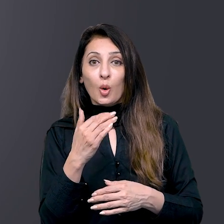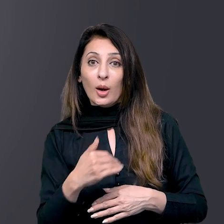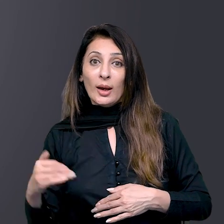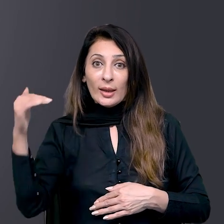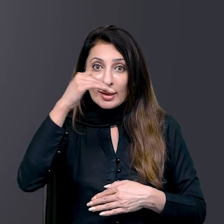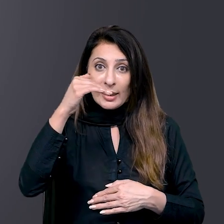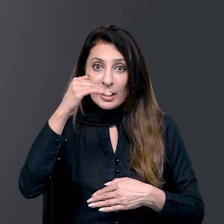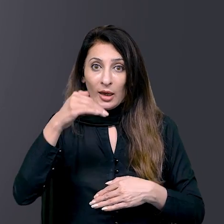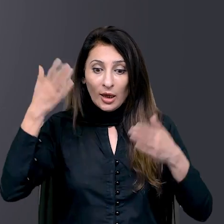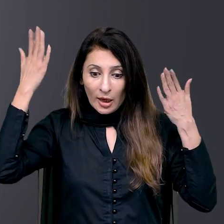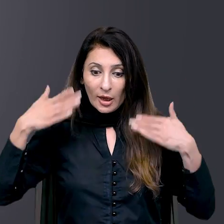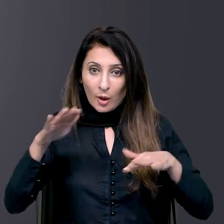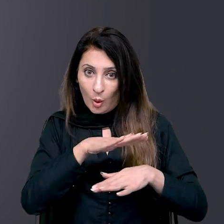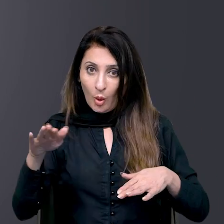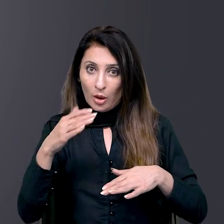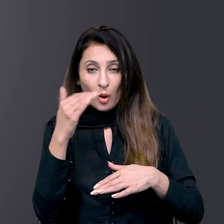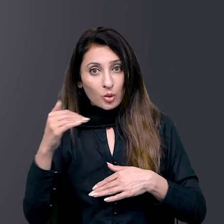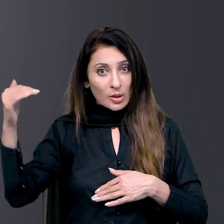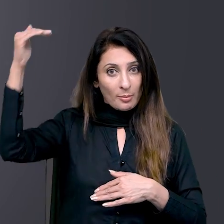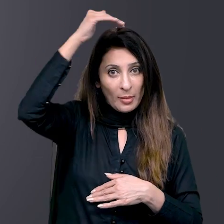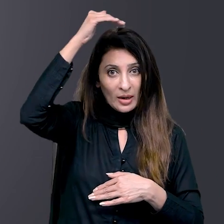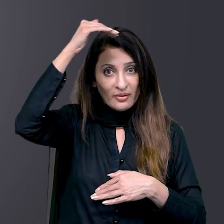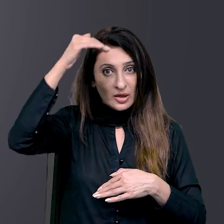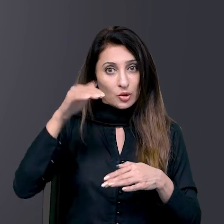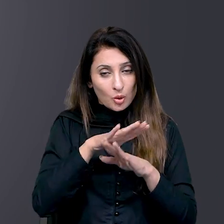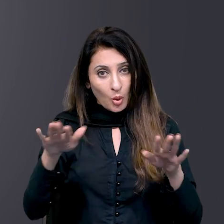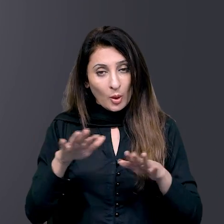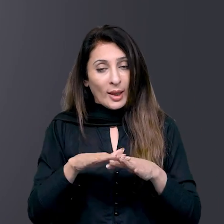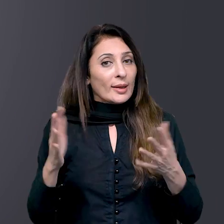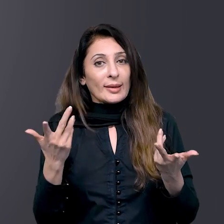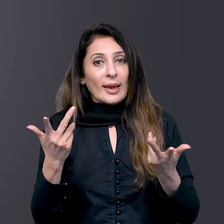have vis-a-vis registration of criminal cases.